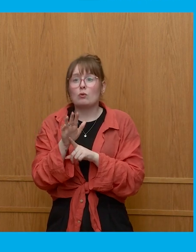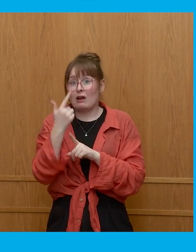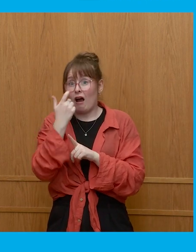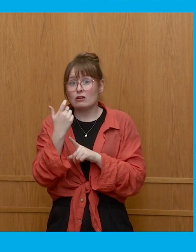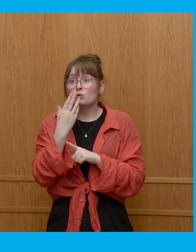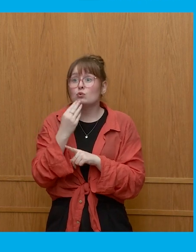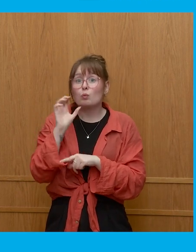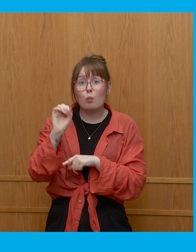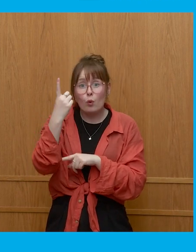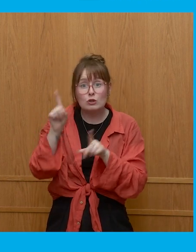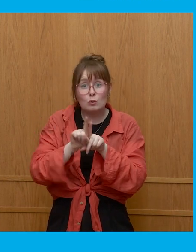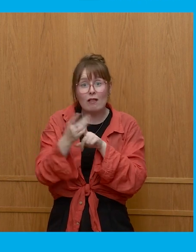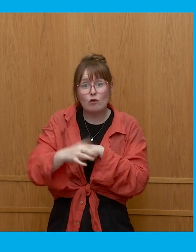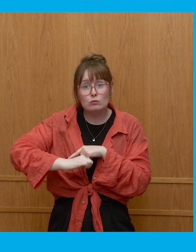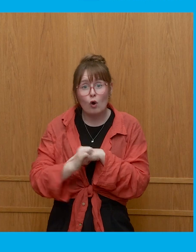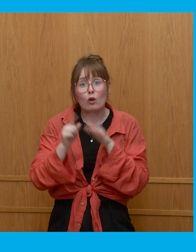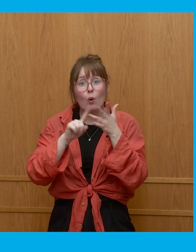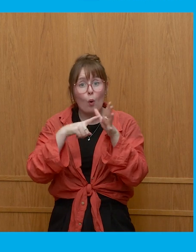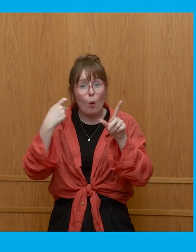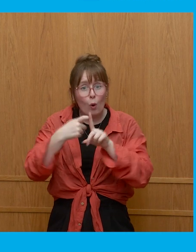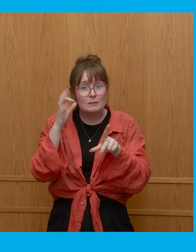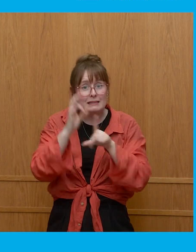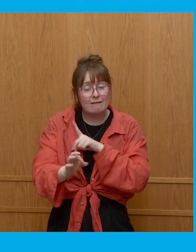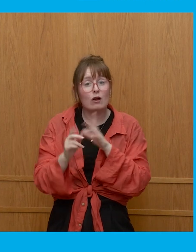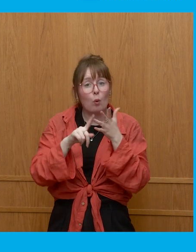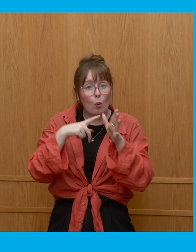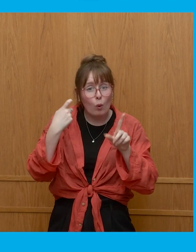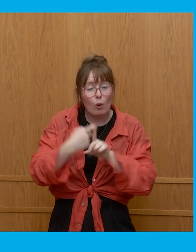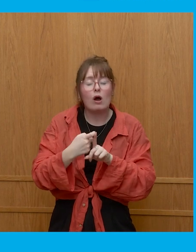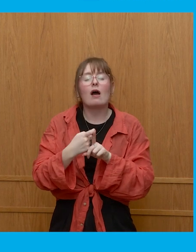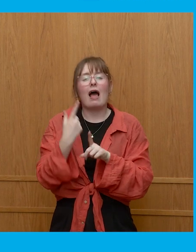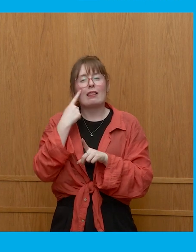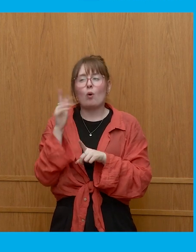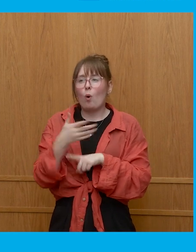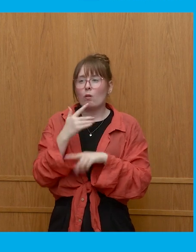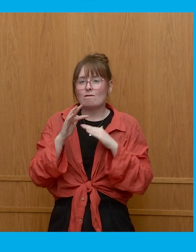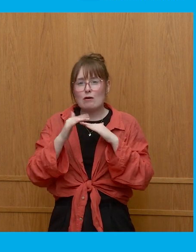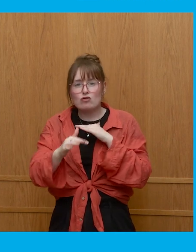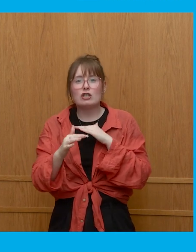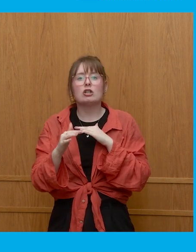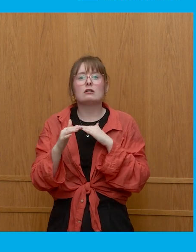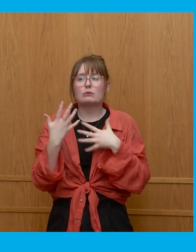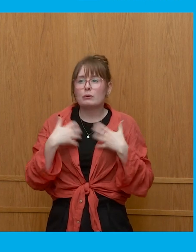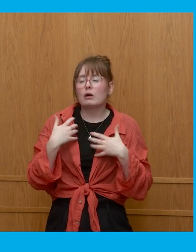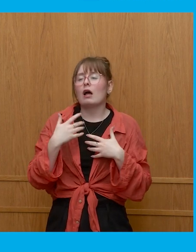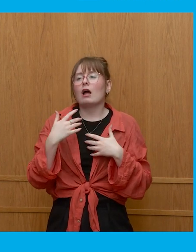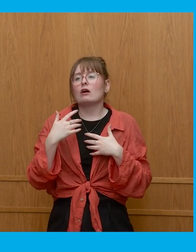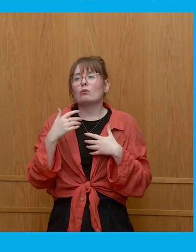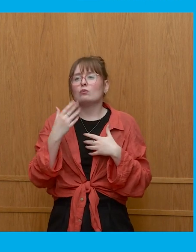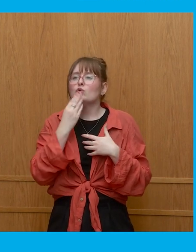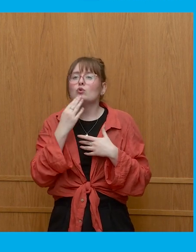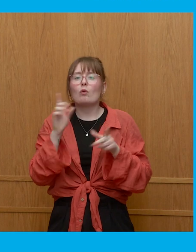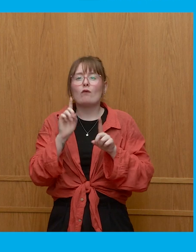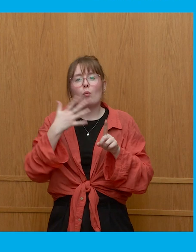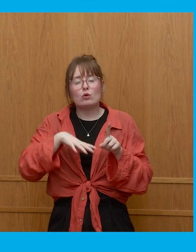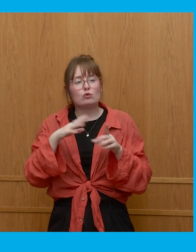wood from Scotland, which is oak. And I think all this vibration was supposed to introduce something similar,